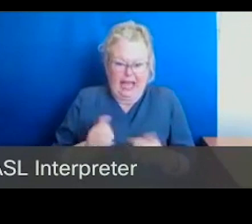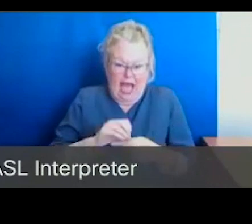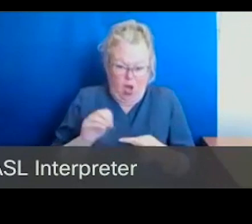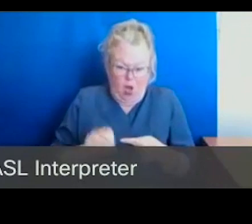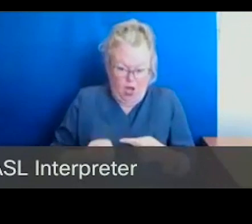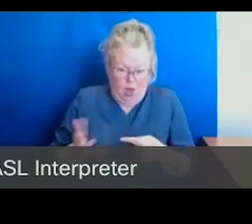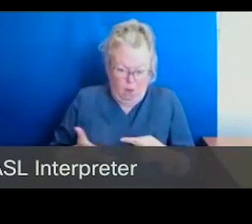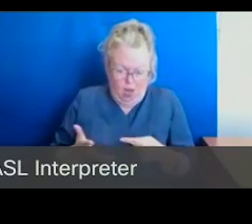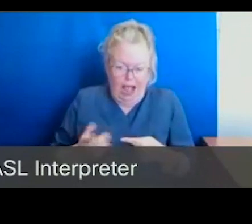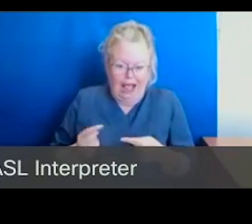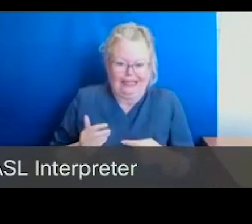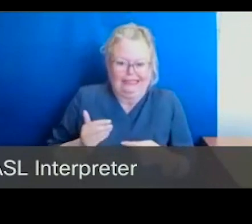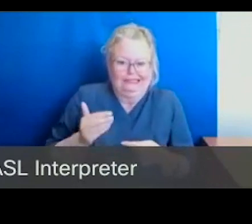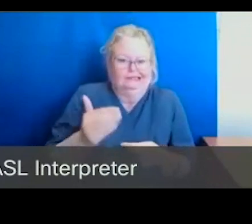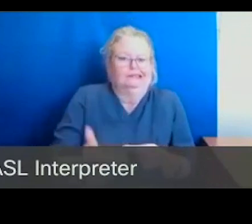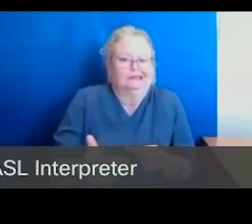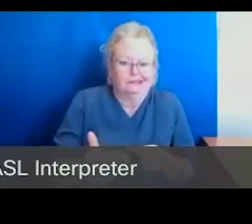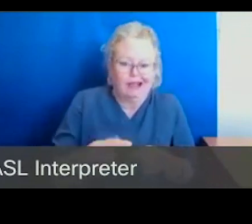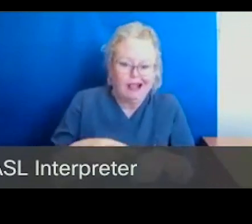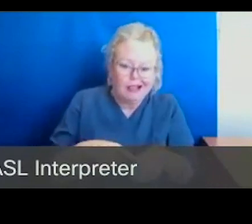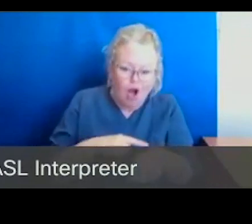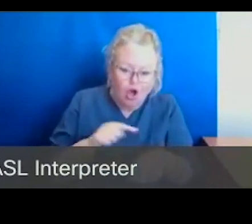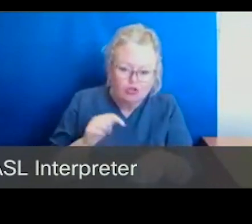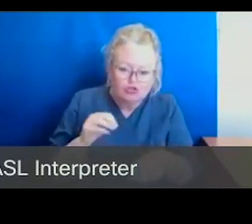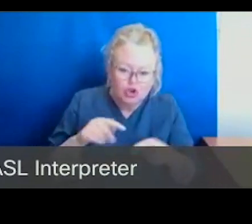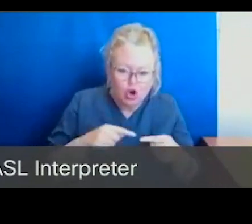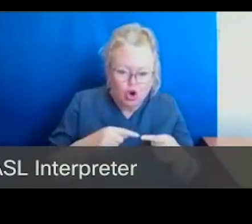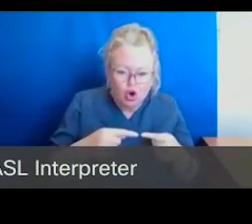what's a follow-on or longer-term outcome.